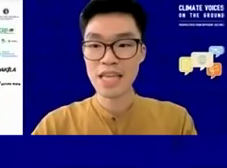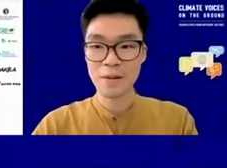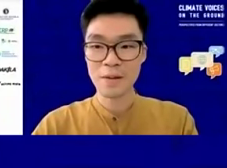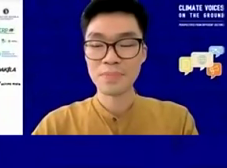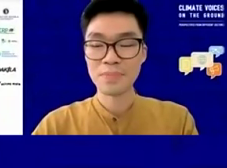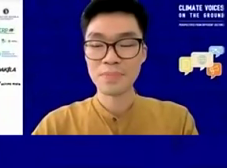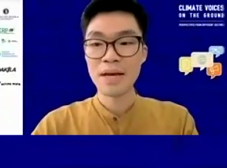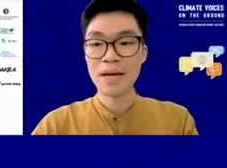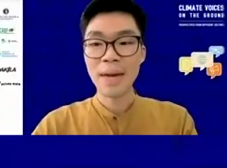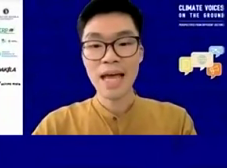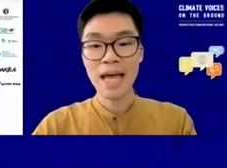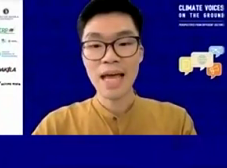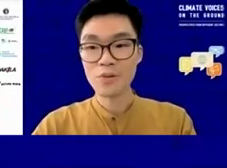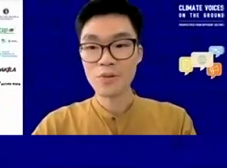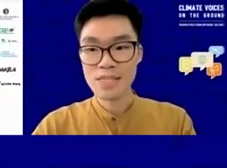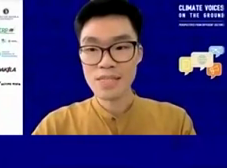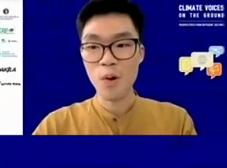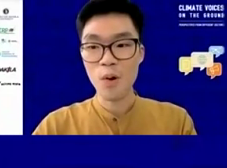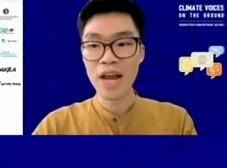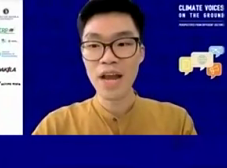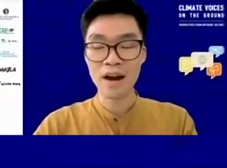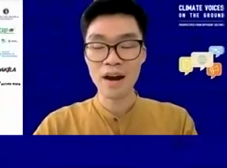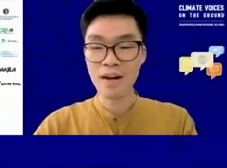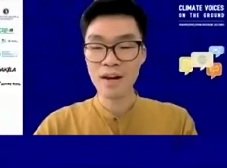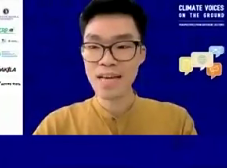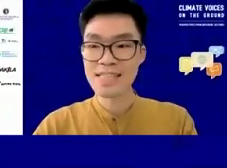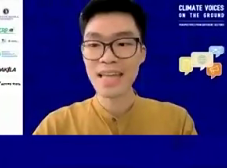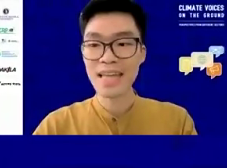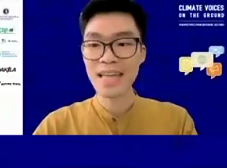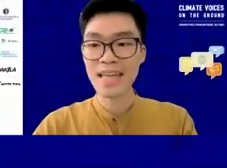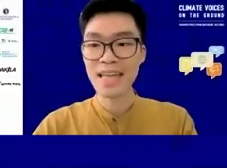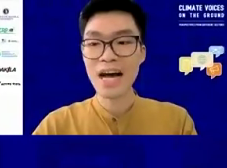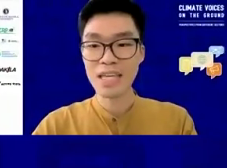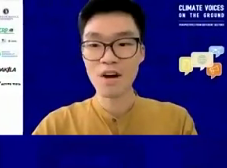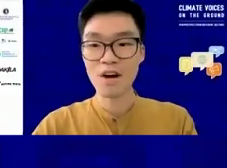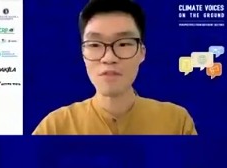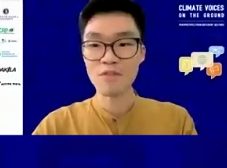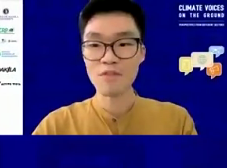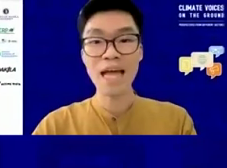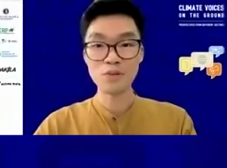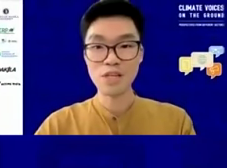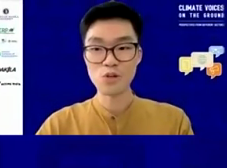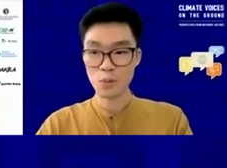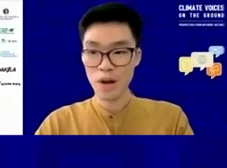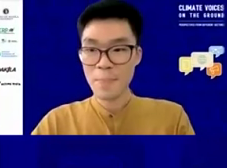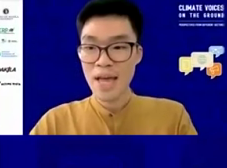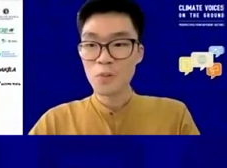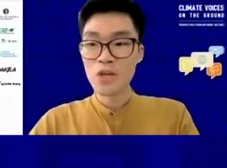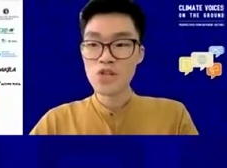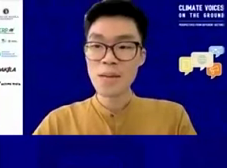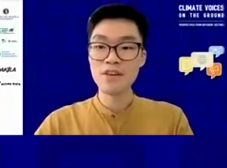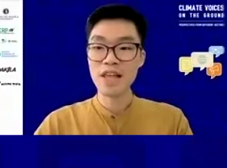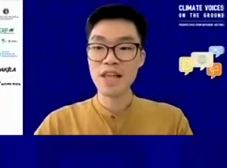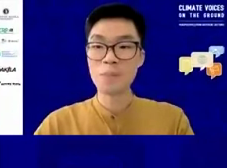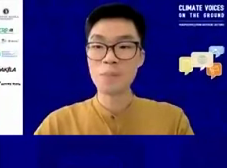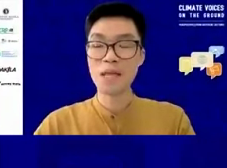is hosted by the Ateneo Institute of Sustainability. My Climate Risk, or MCR, is a lighthouse activity